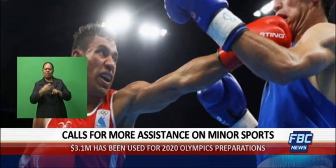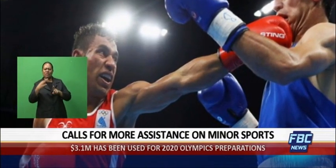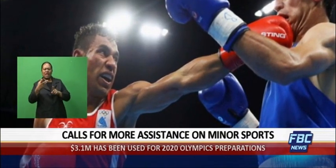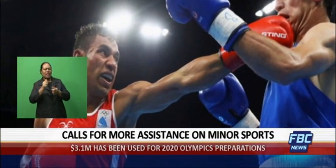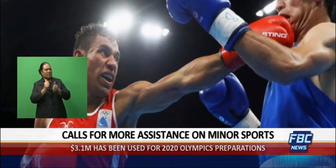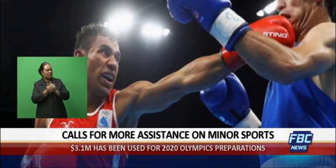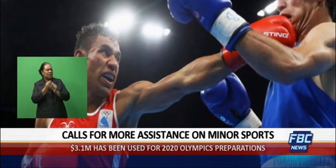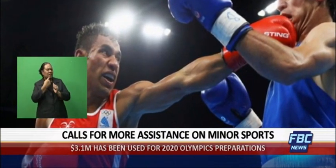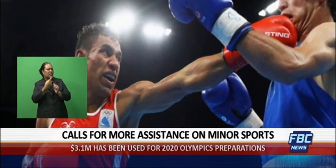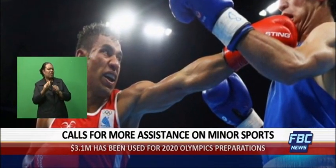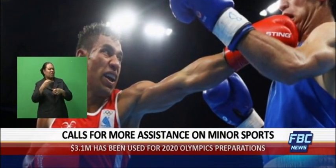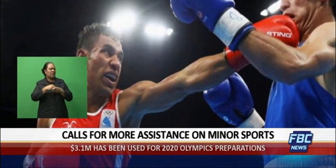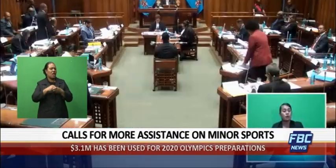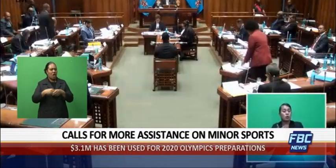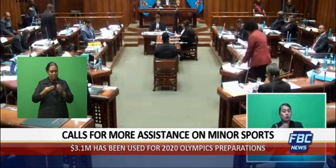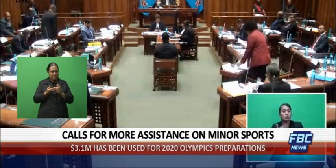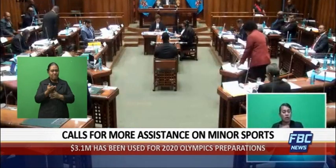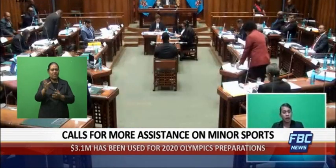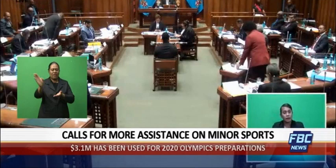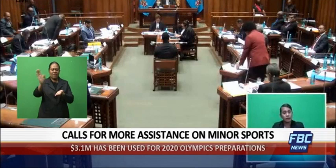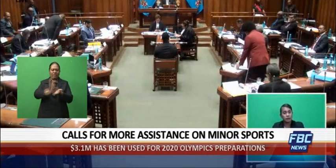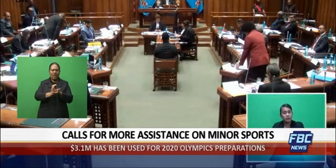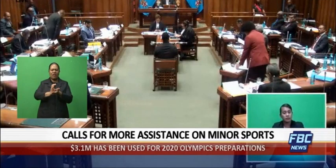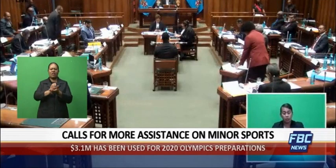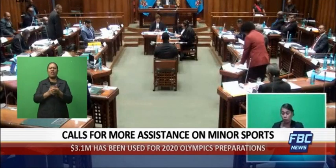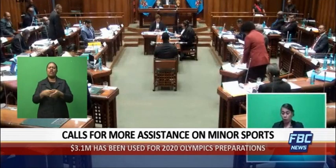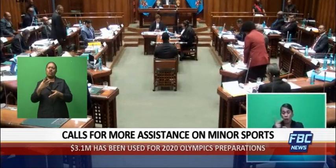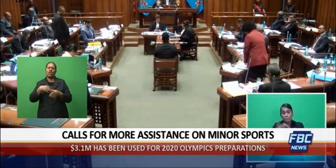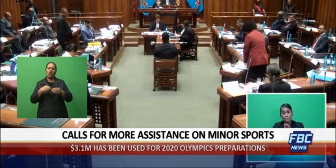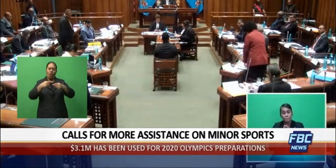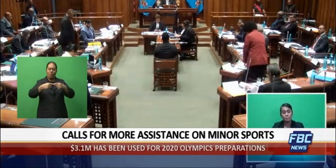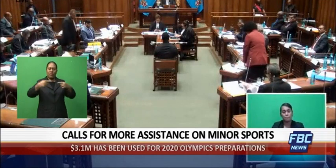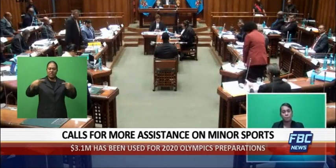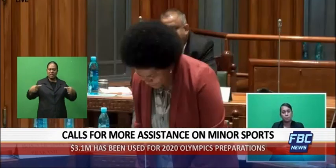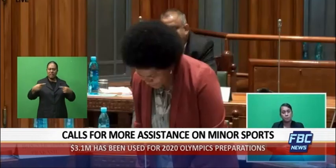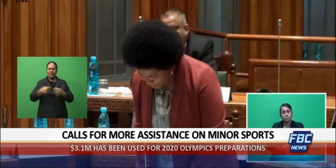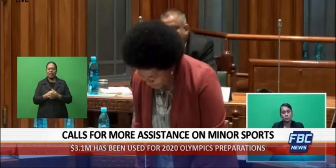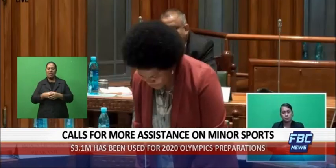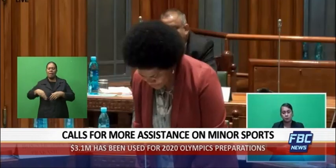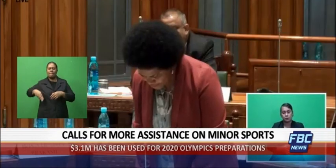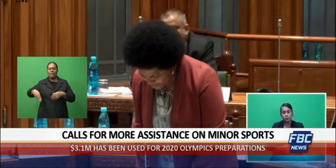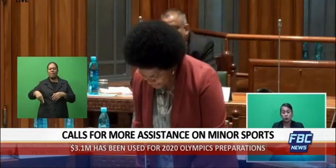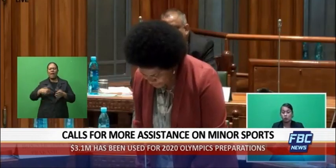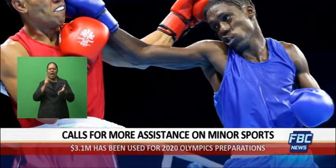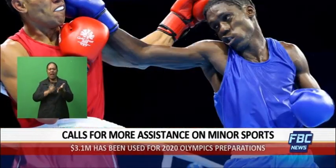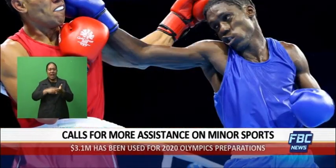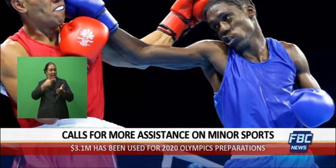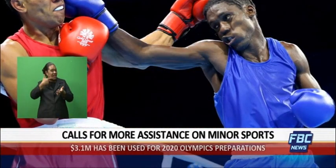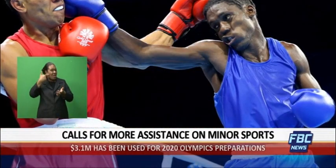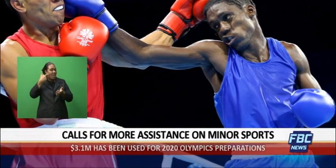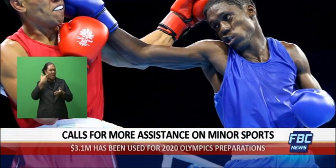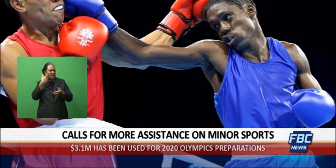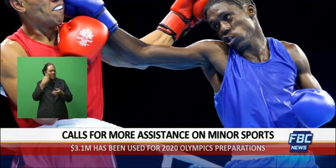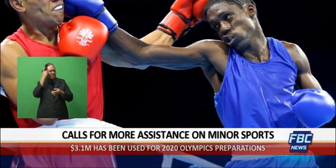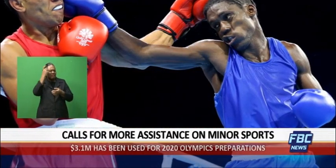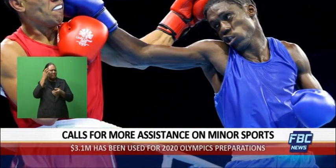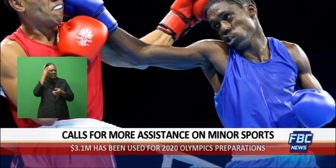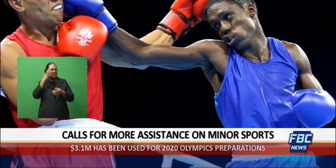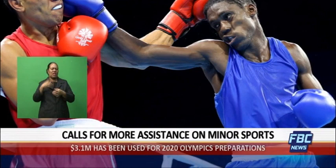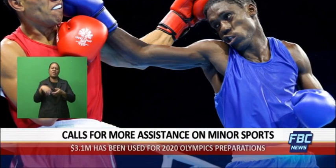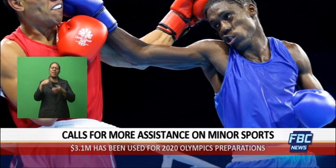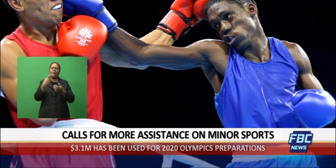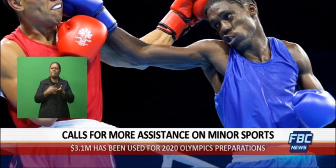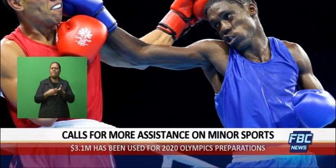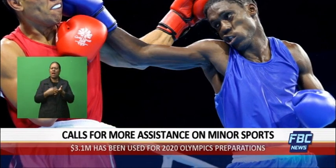also assisted through the funds. The response came after opposition member Lenora Ngeringer Tambua raised concerns about the lack of funding for